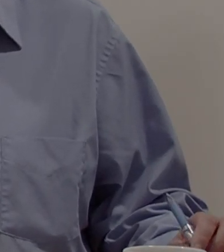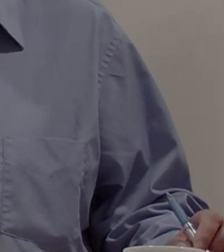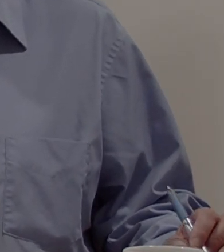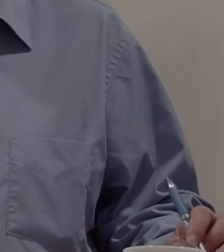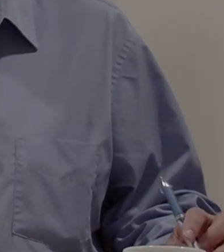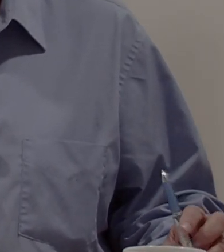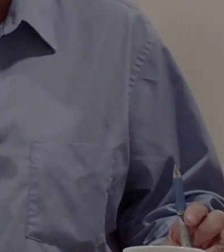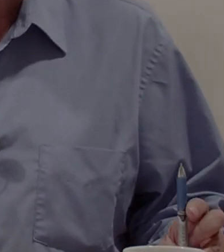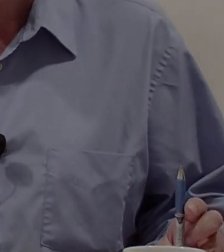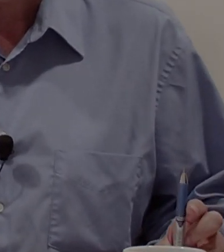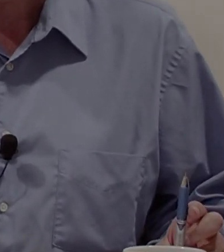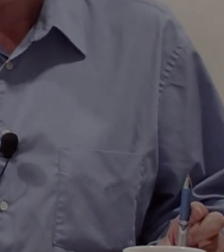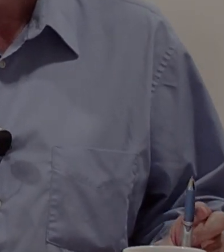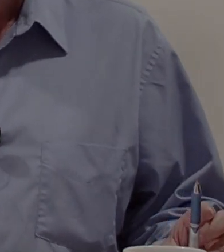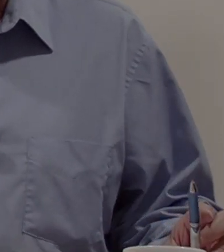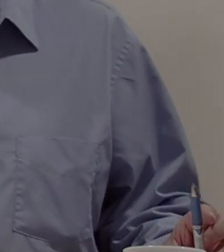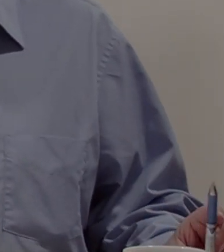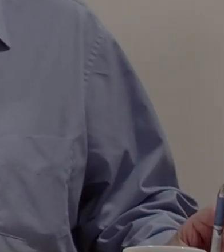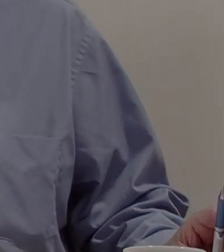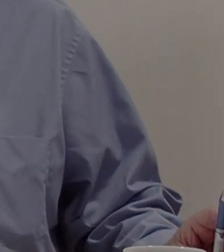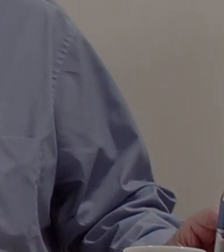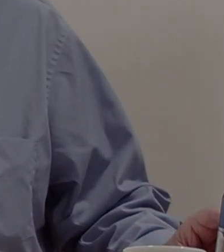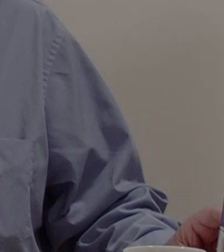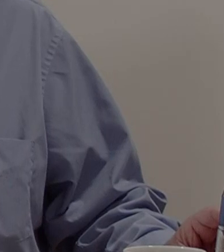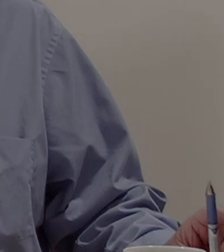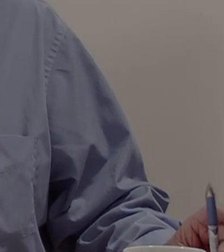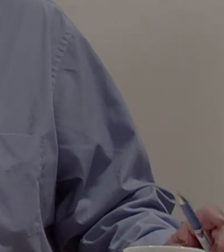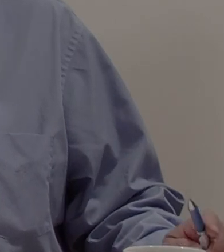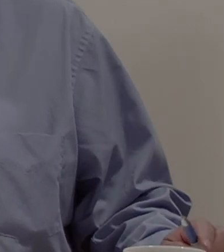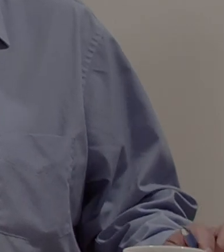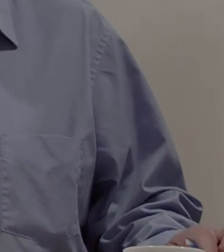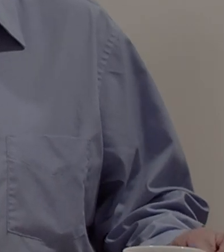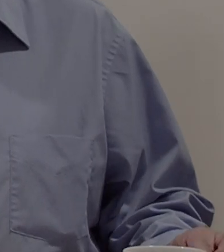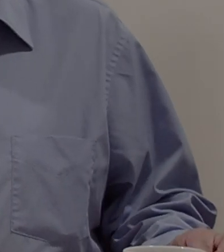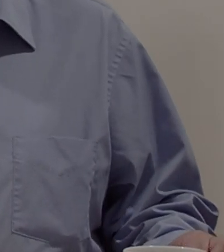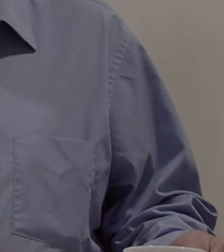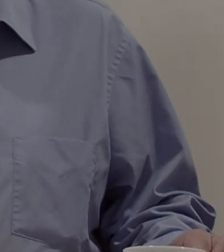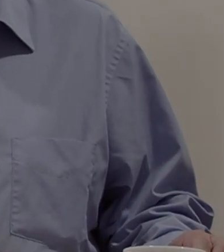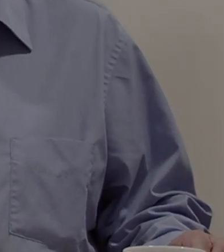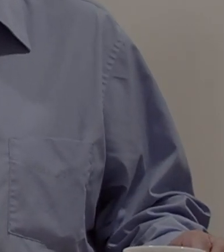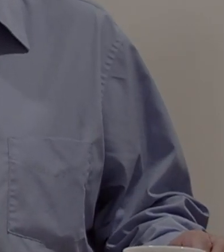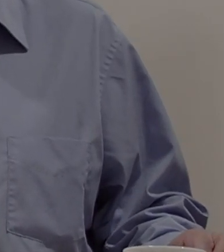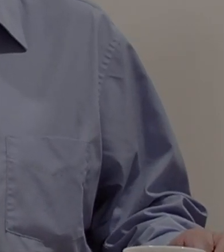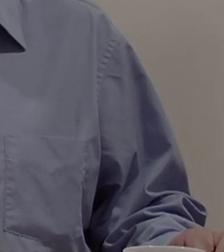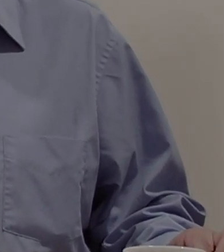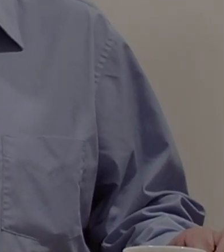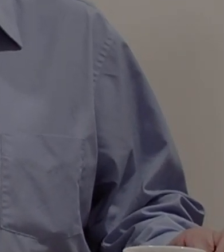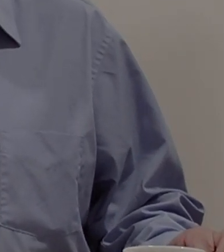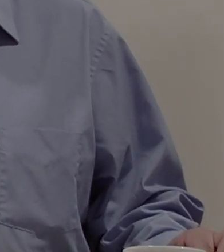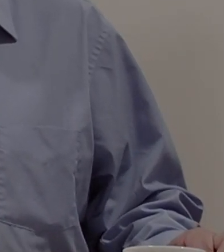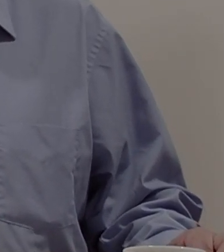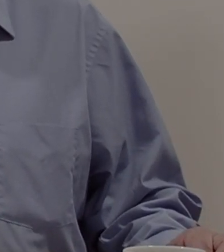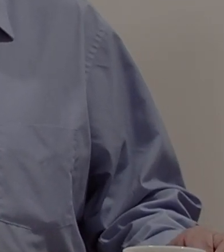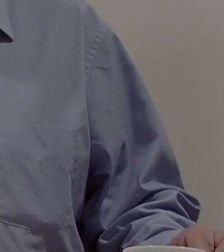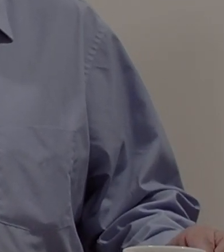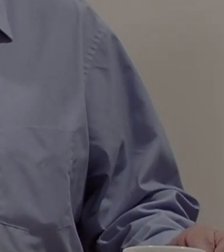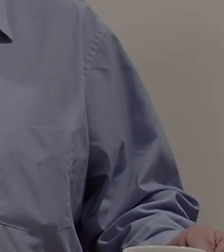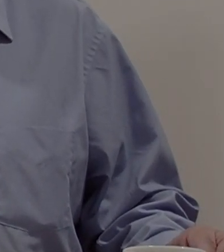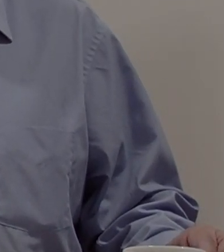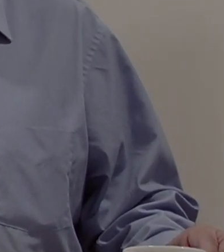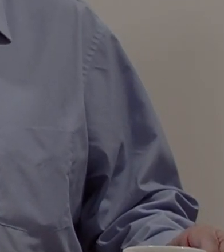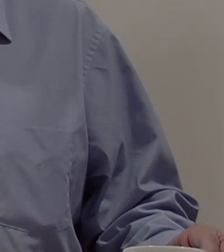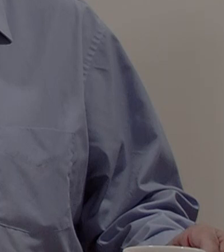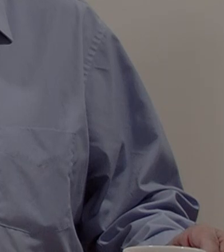TV, Alain Bell-Humeur, so for this bulletin of the 7th of September. Today,